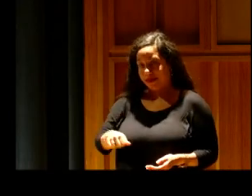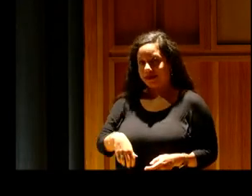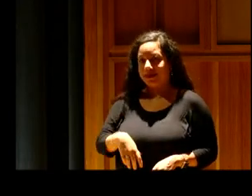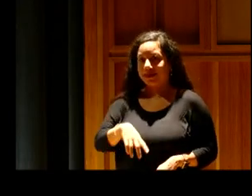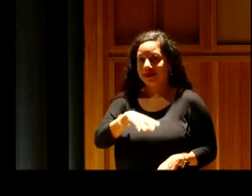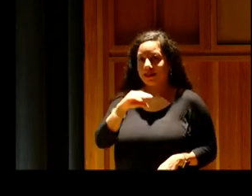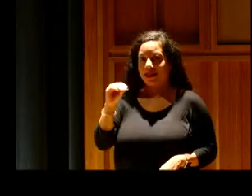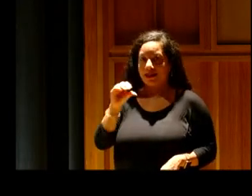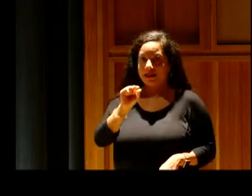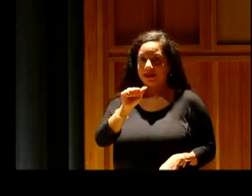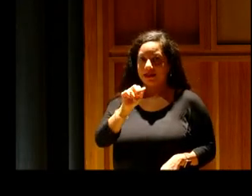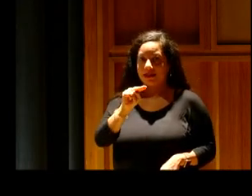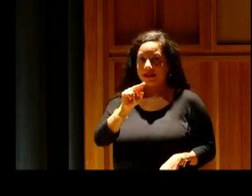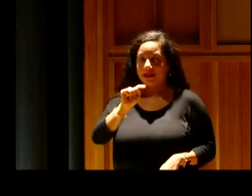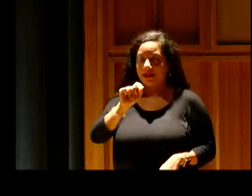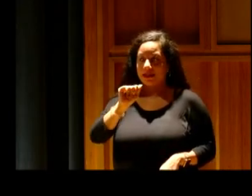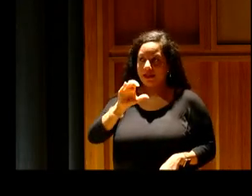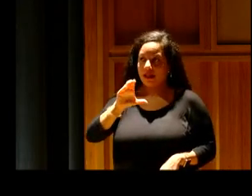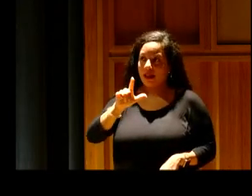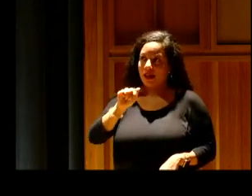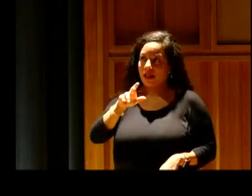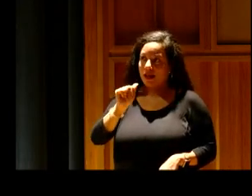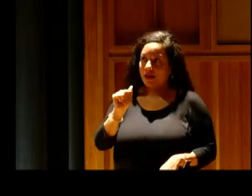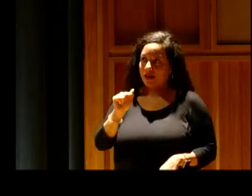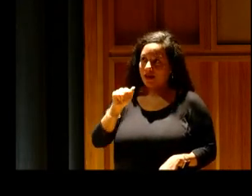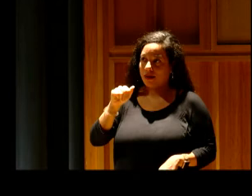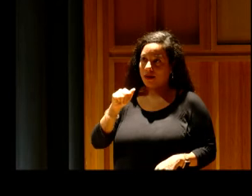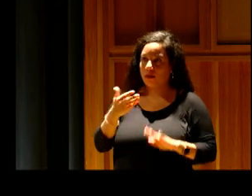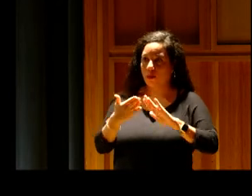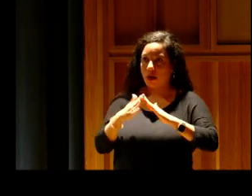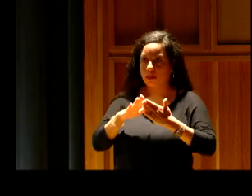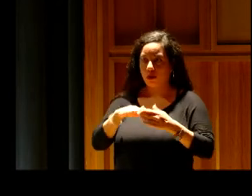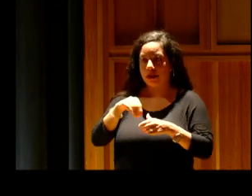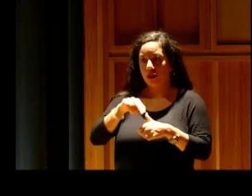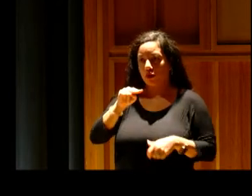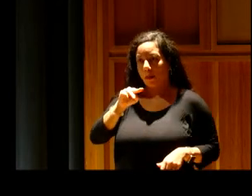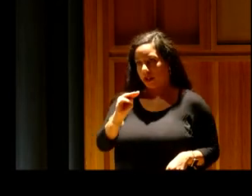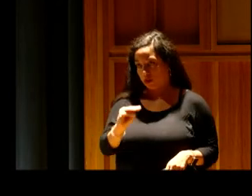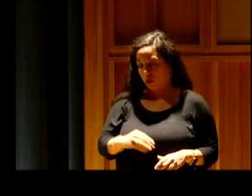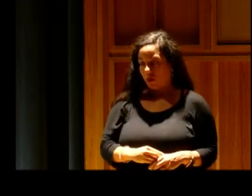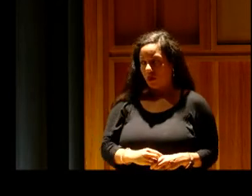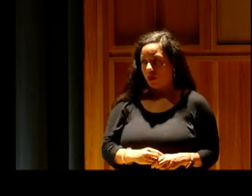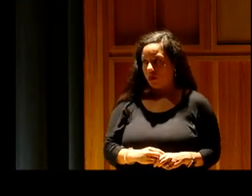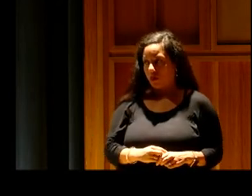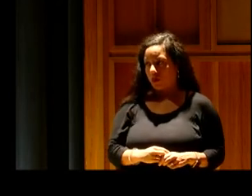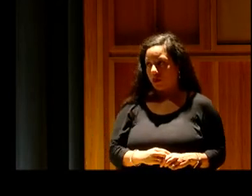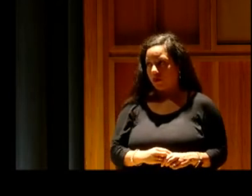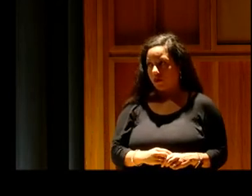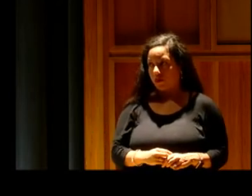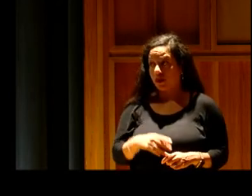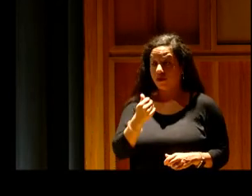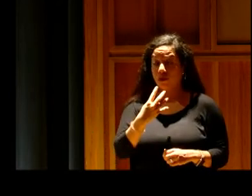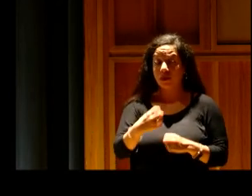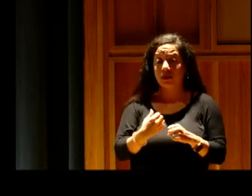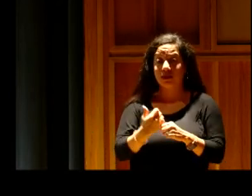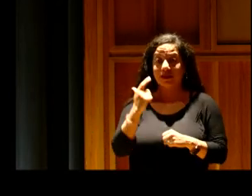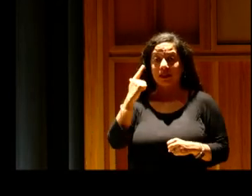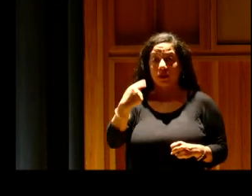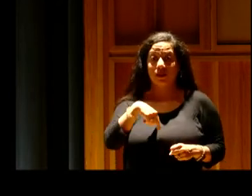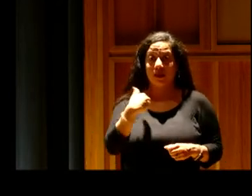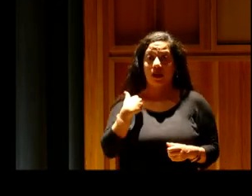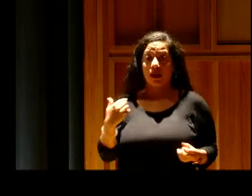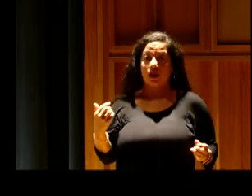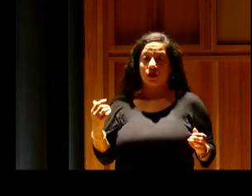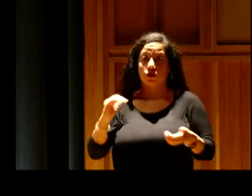Santa Clara Pueblo in New Mexico. A few years later, we followed this up with a joint